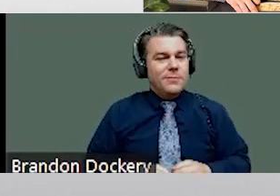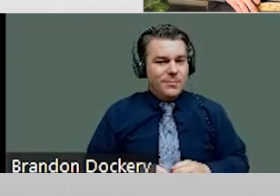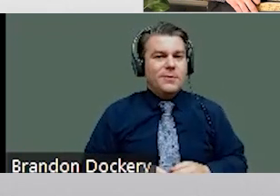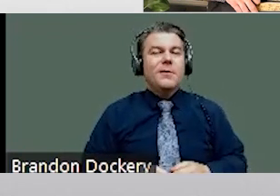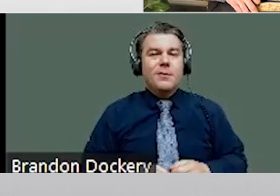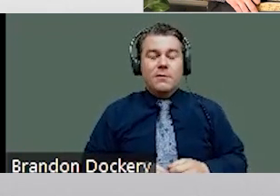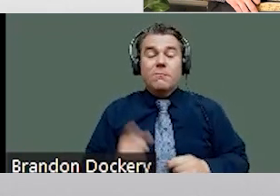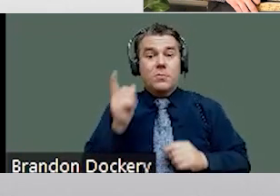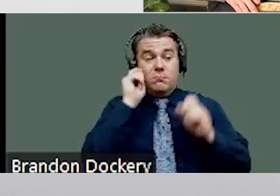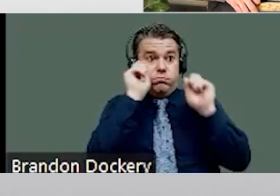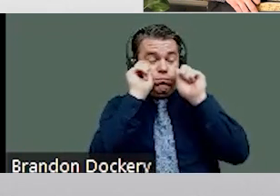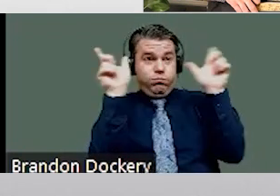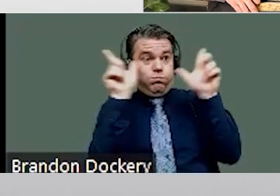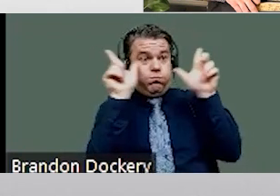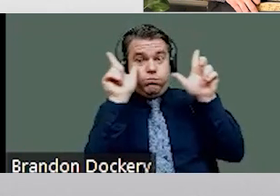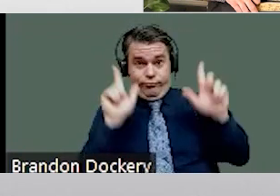the research.